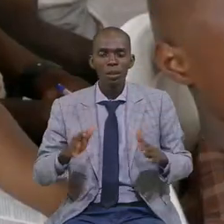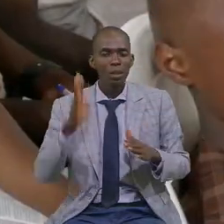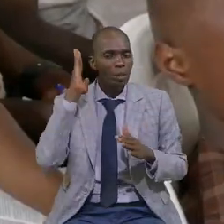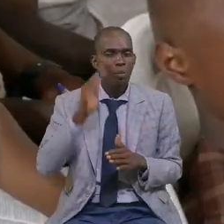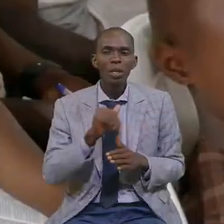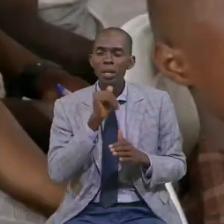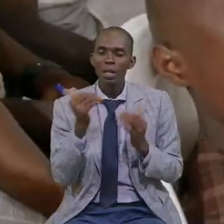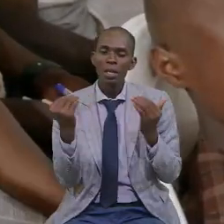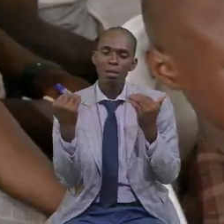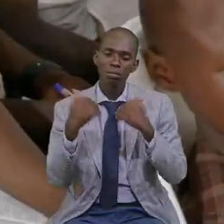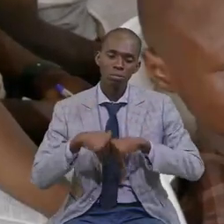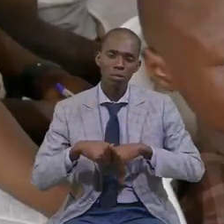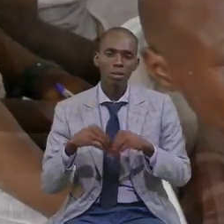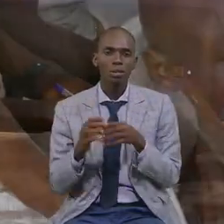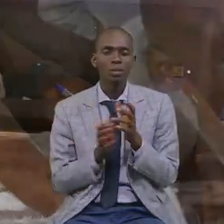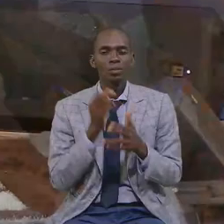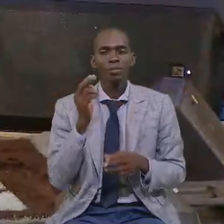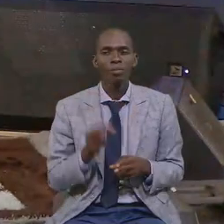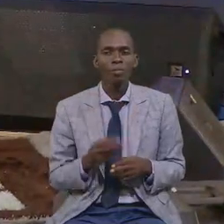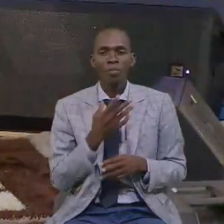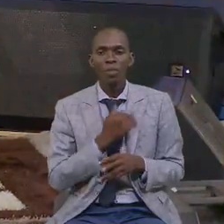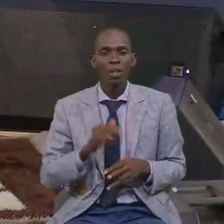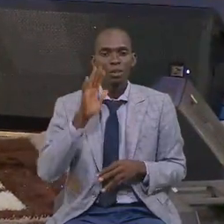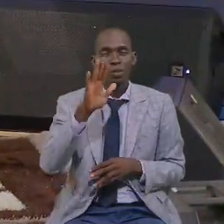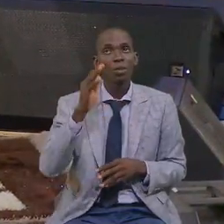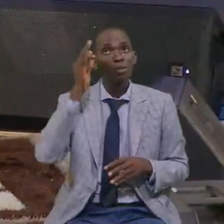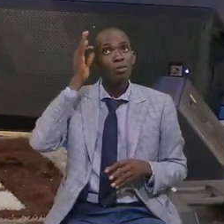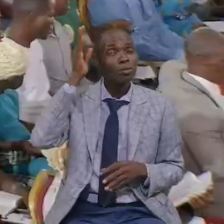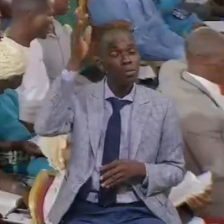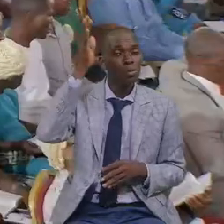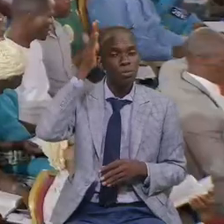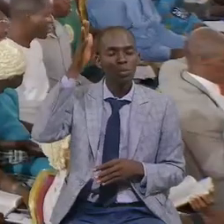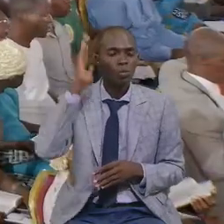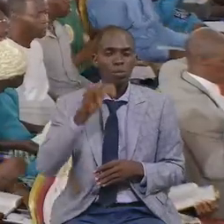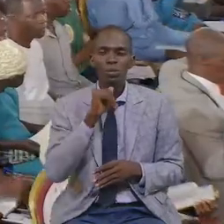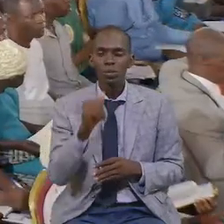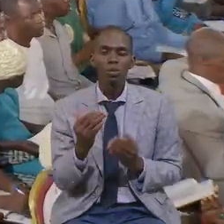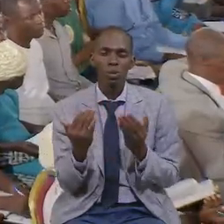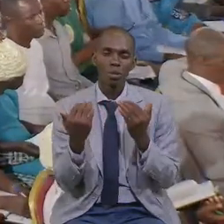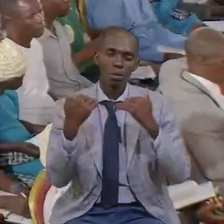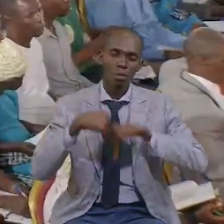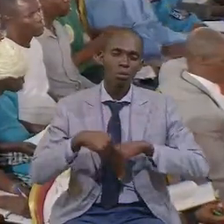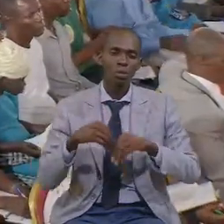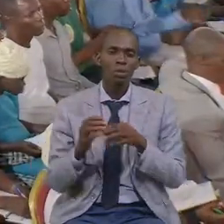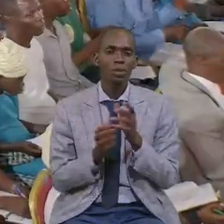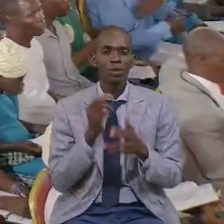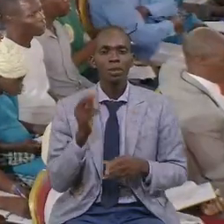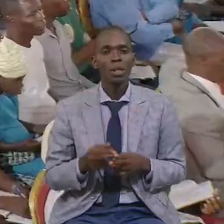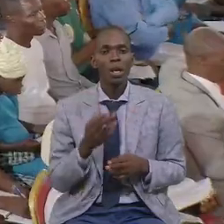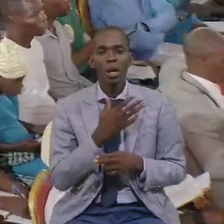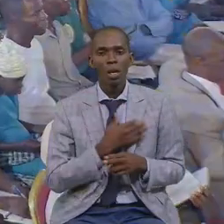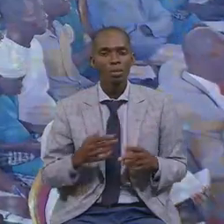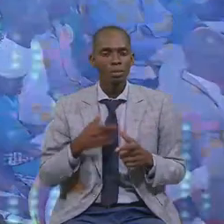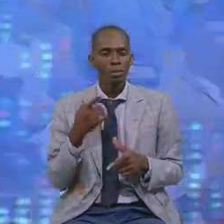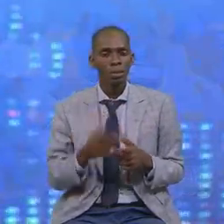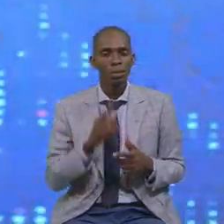collapse, and your career will not collapse, and then your running will not